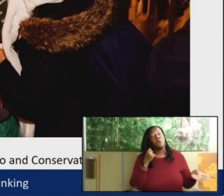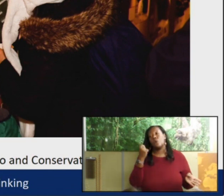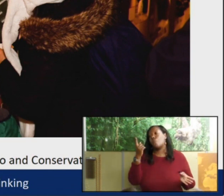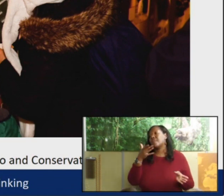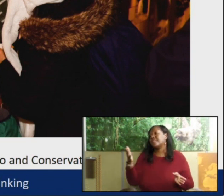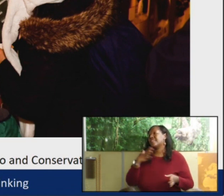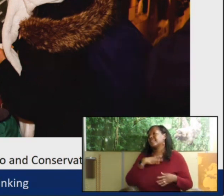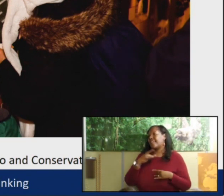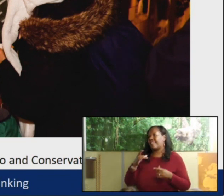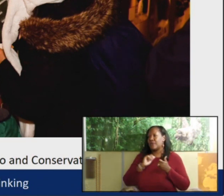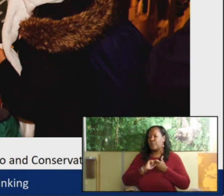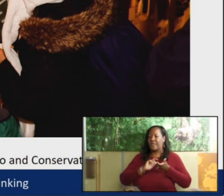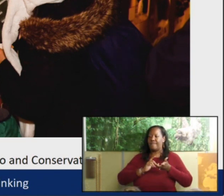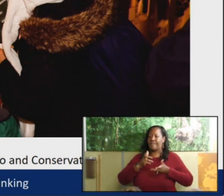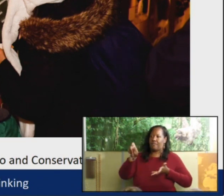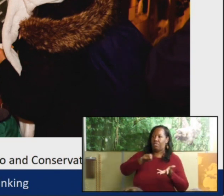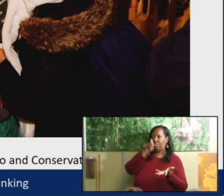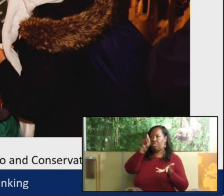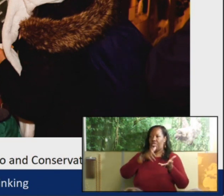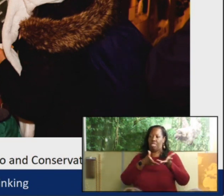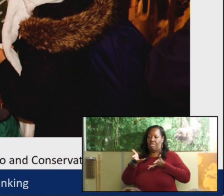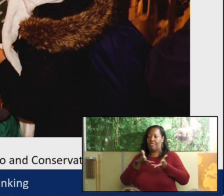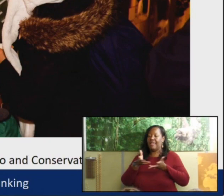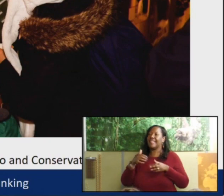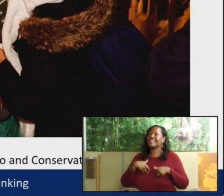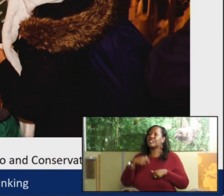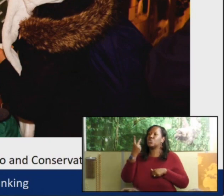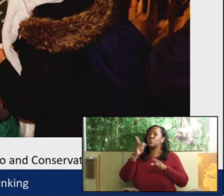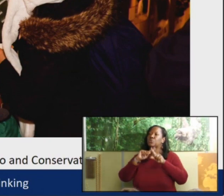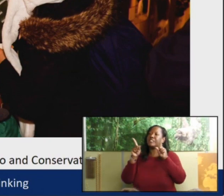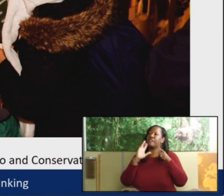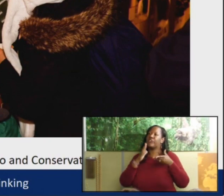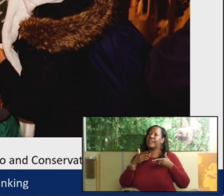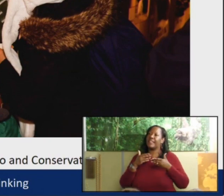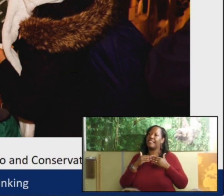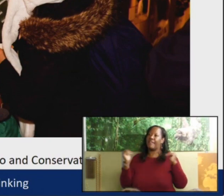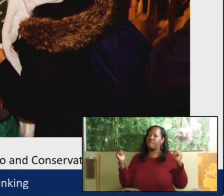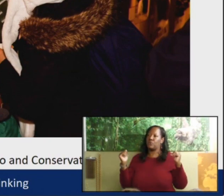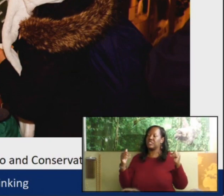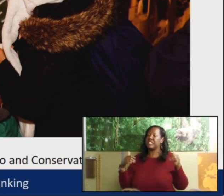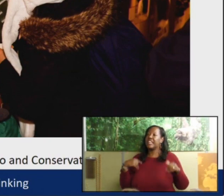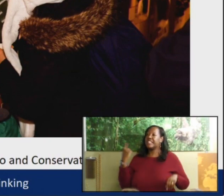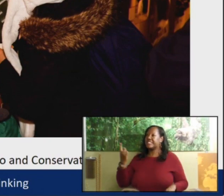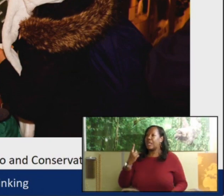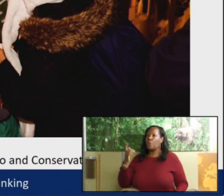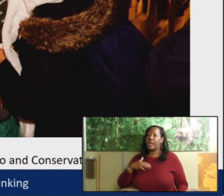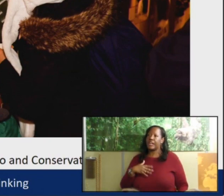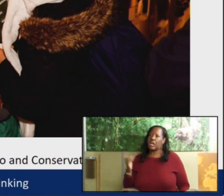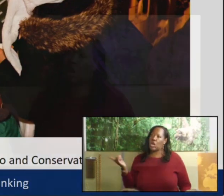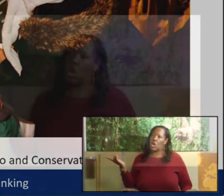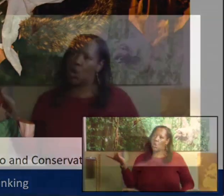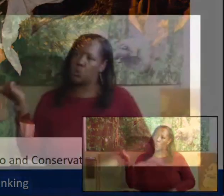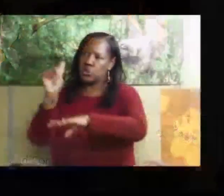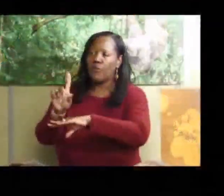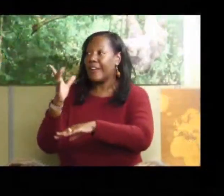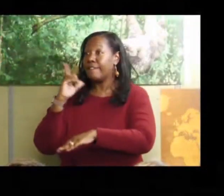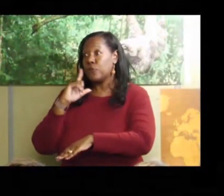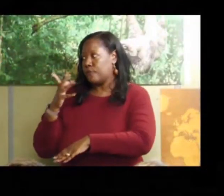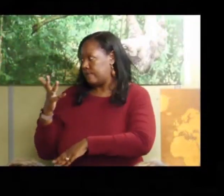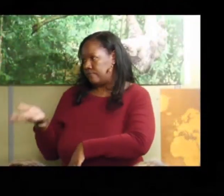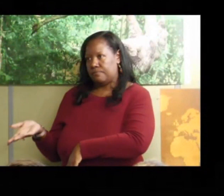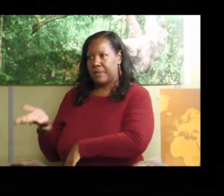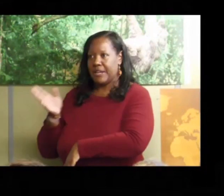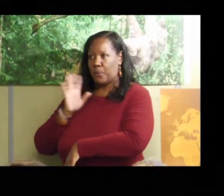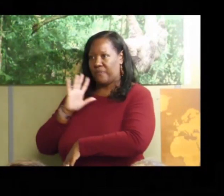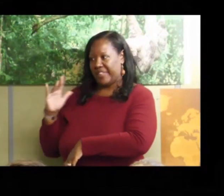with interactives like this is it does work on those two different levels and makes someone come over and say, I want to spin the thing, right? If anyone's been there with a 9-year-old, they want to spin